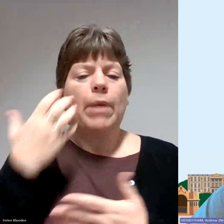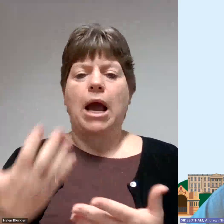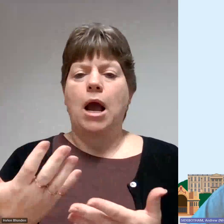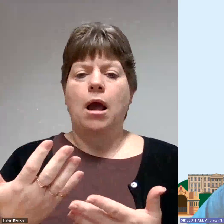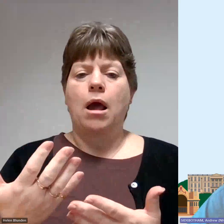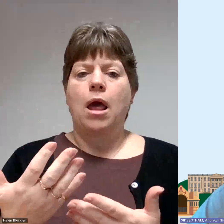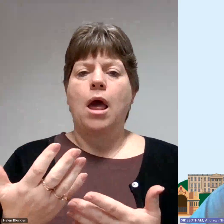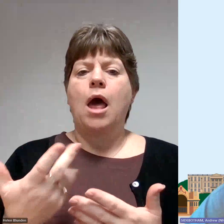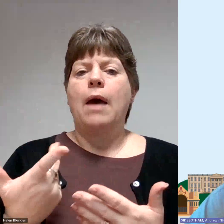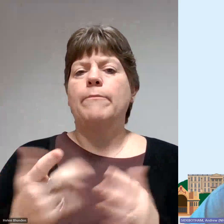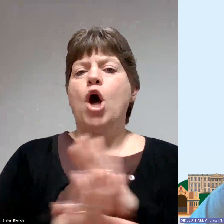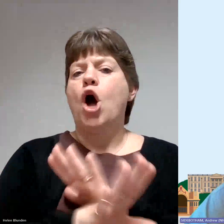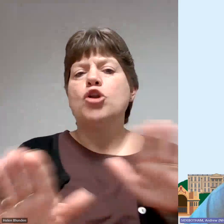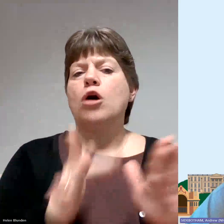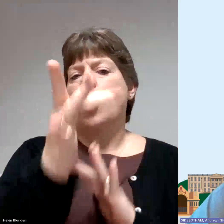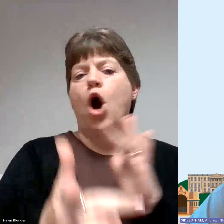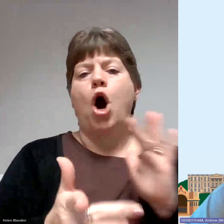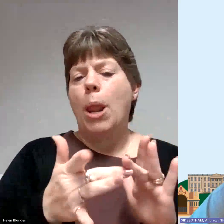a non-online method.